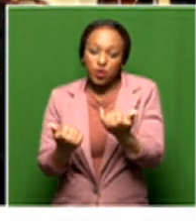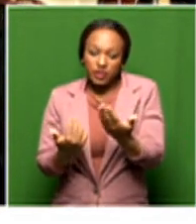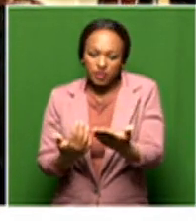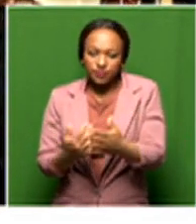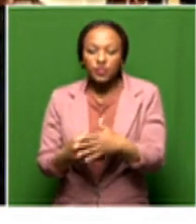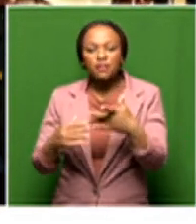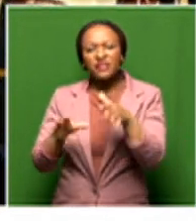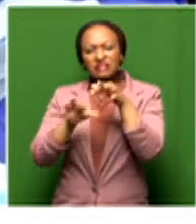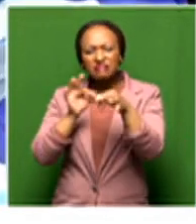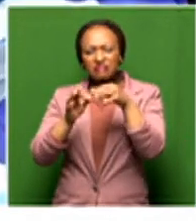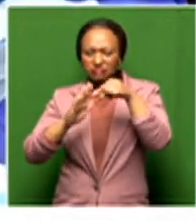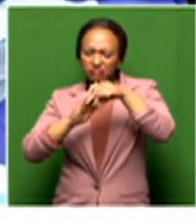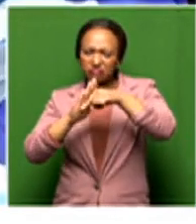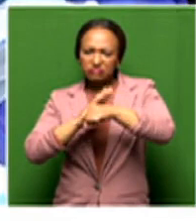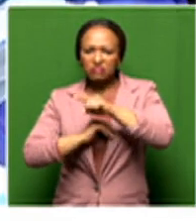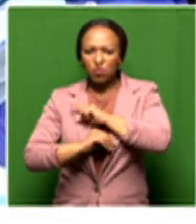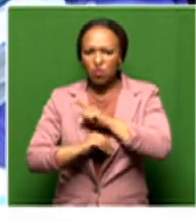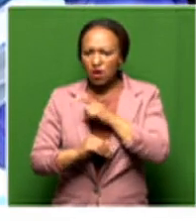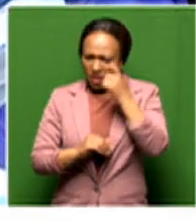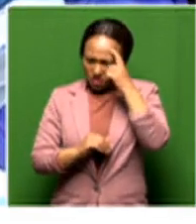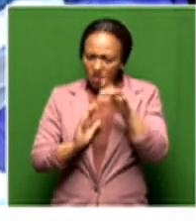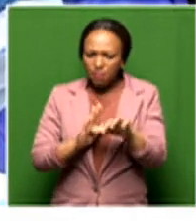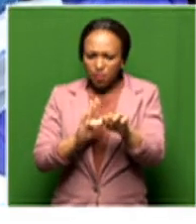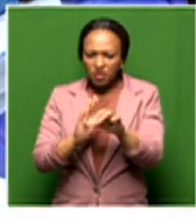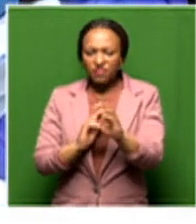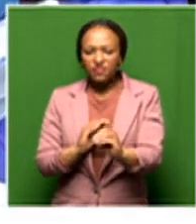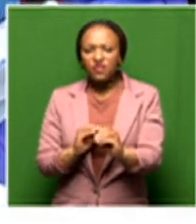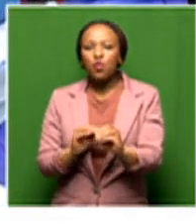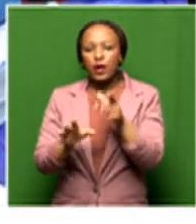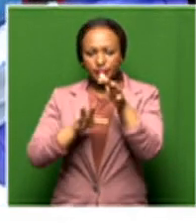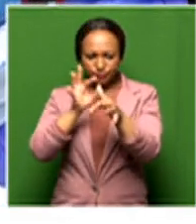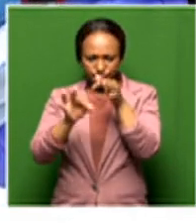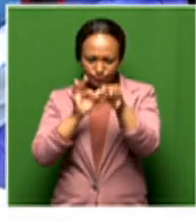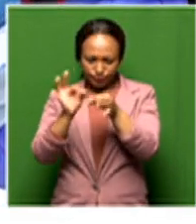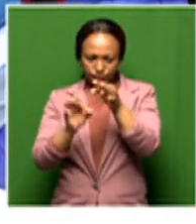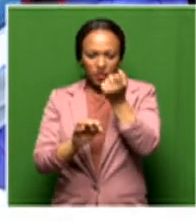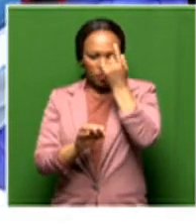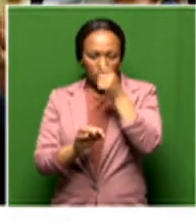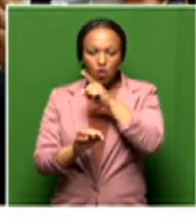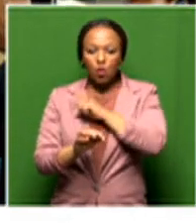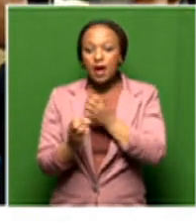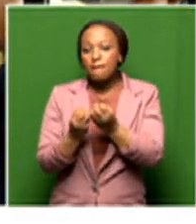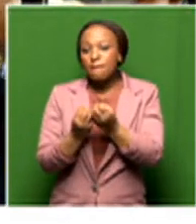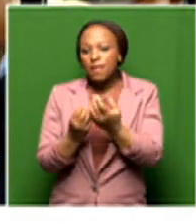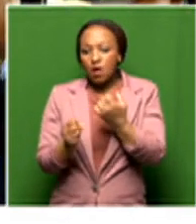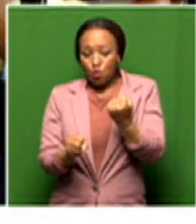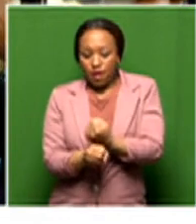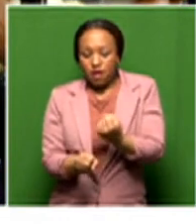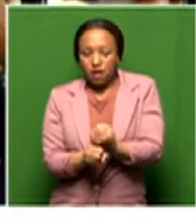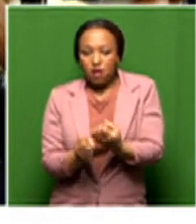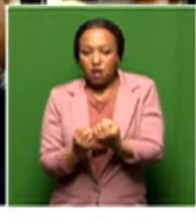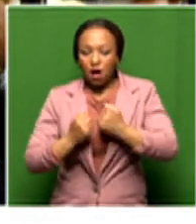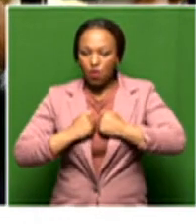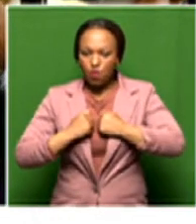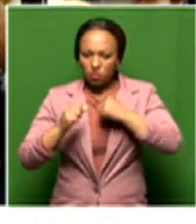these examples because I think it's important to create the understanding that a lot of our work has been